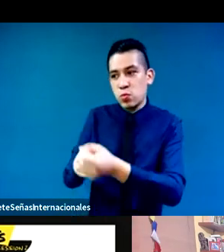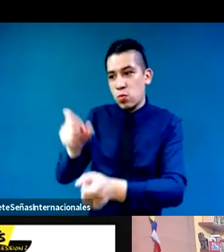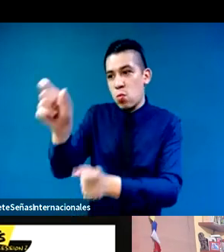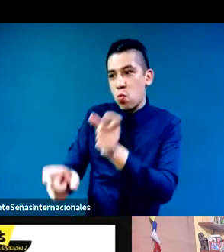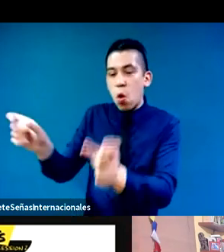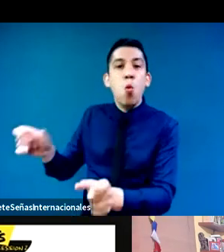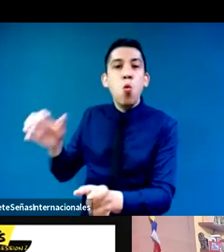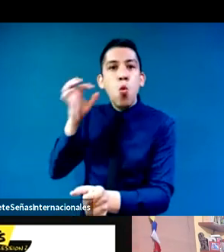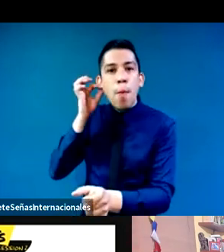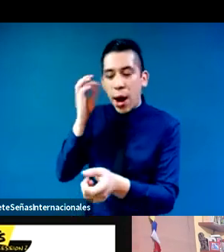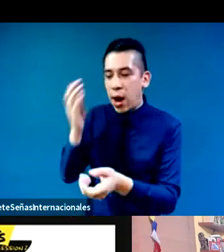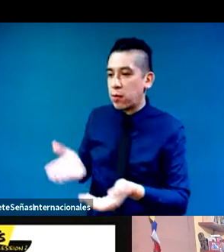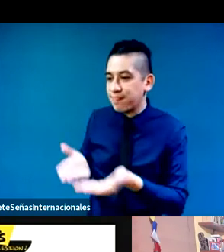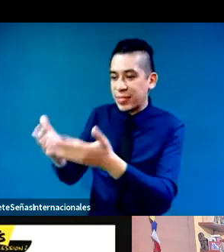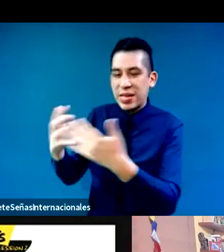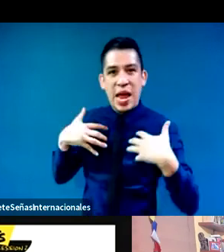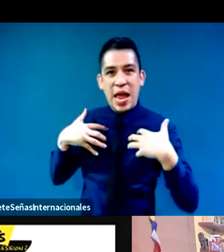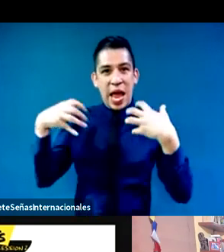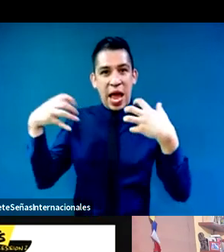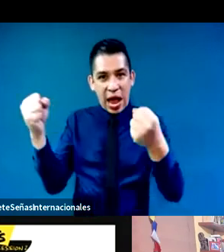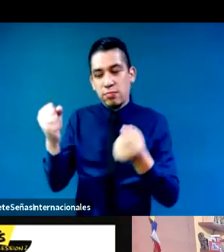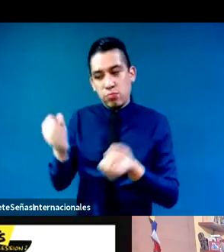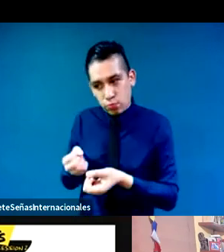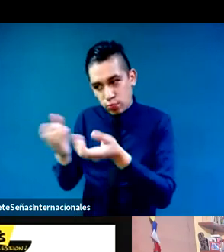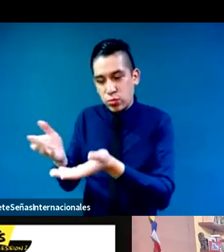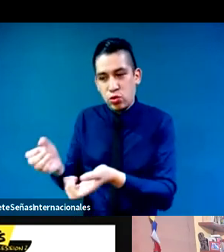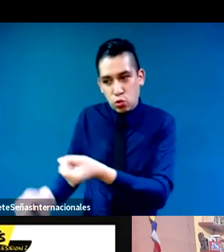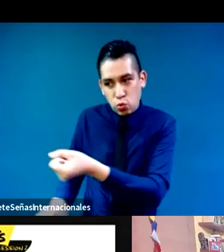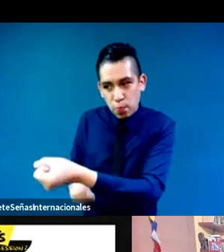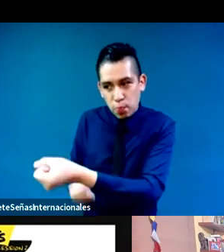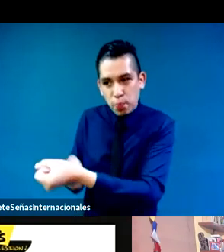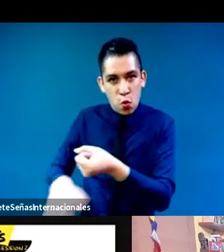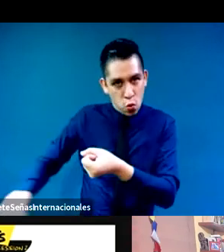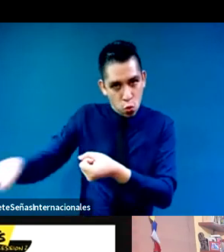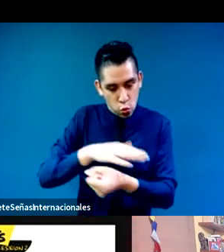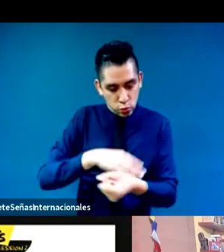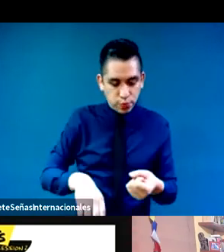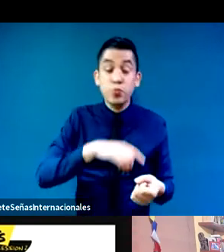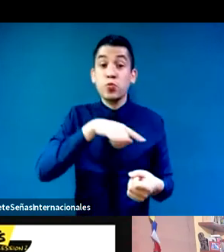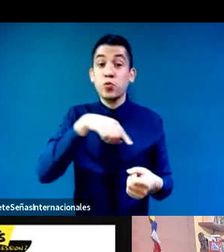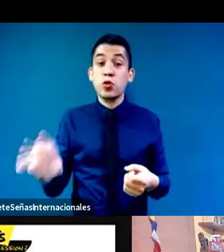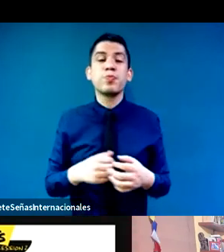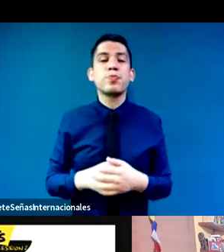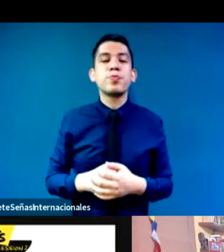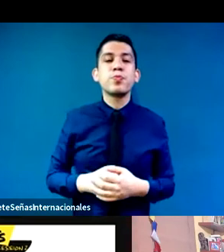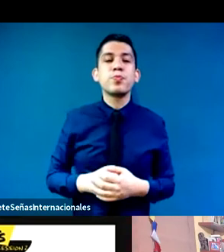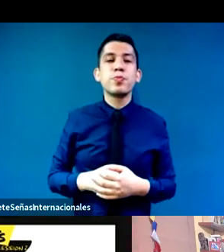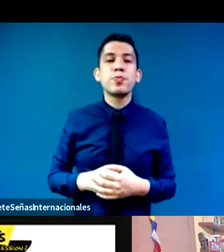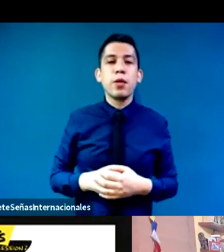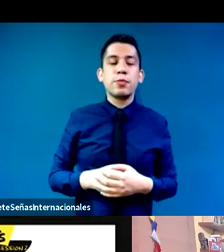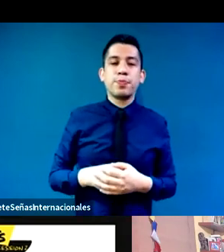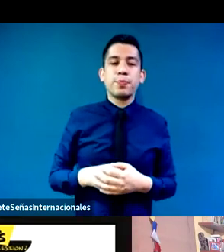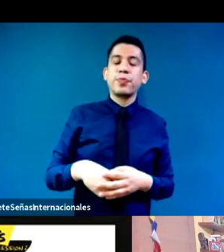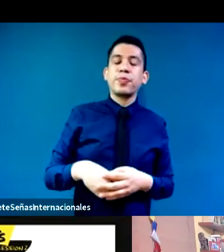A fourth critical how: we must accelerate women's financial inclusion and business opportunities, including through collectives and savings